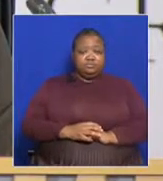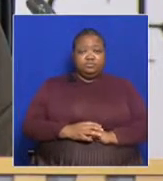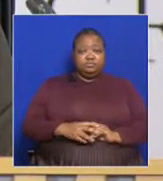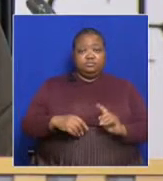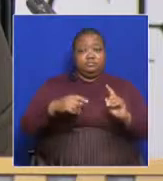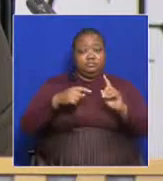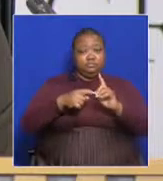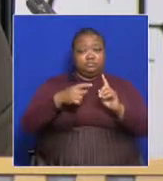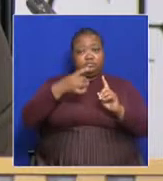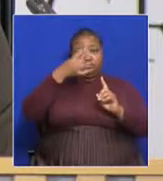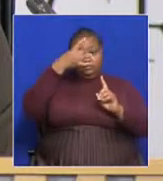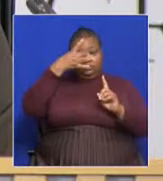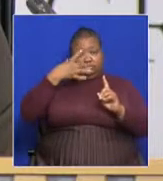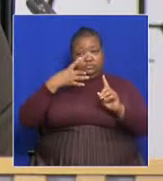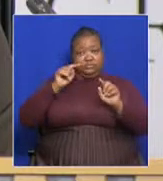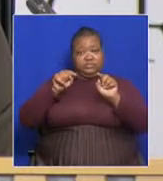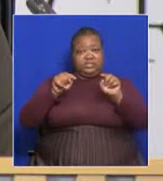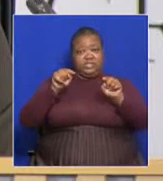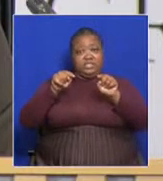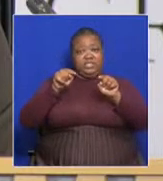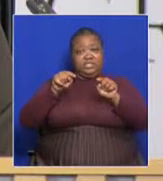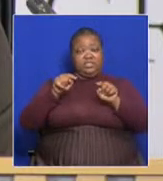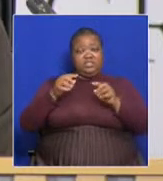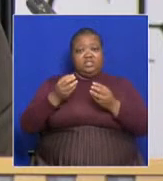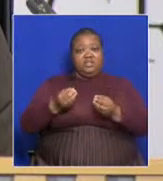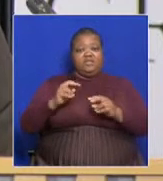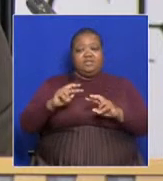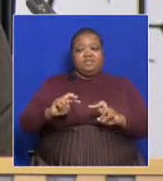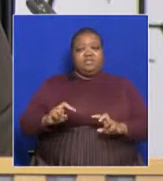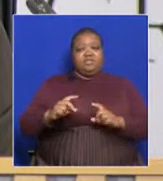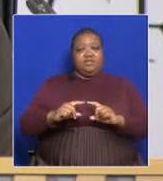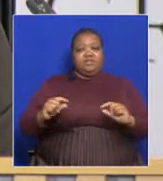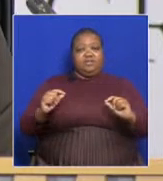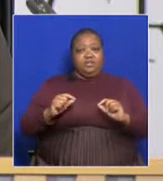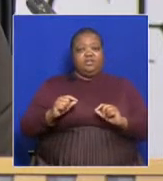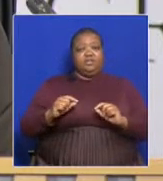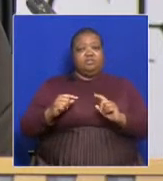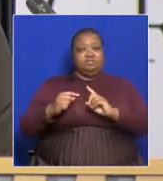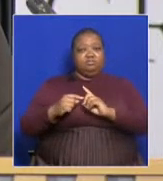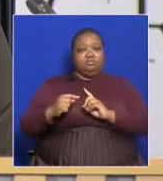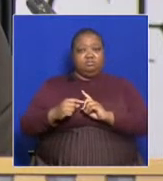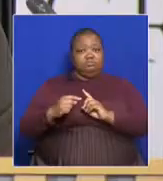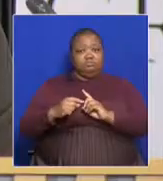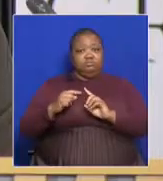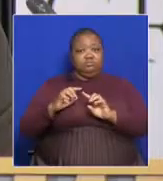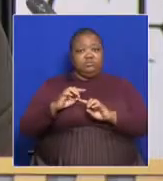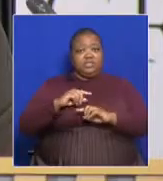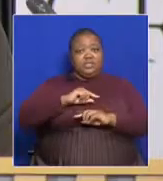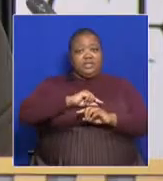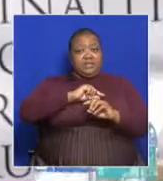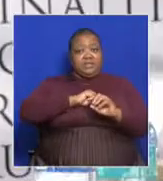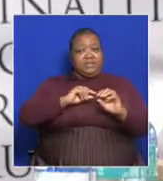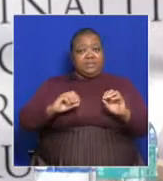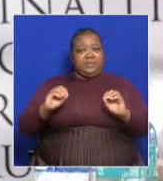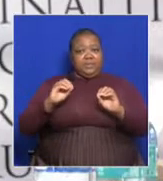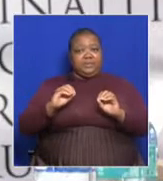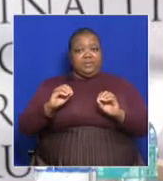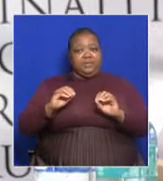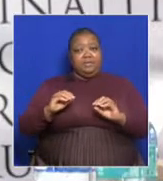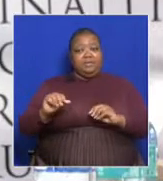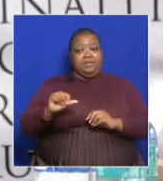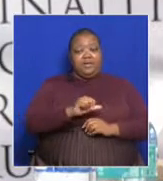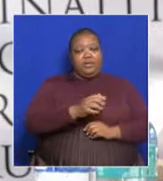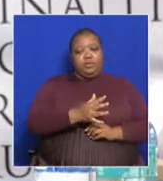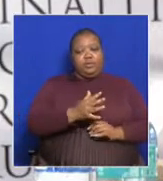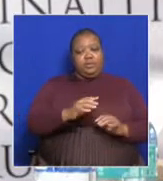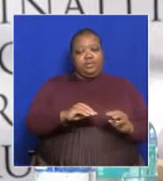allegations against him. Once the investigation is finalized, if he's cleared, he'll come back, but he's going to be moved there. Was that the extent of your involvement